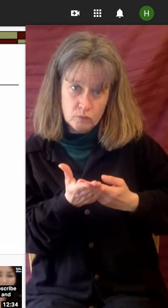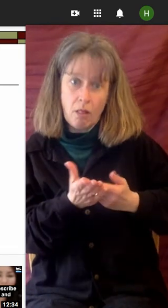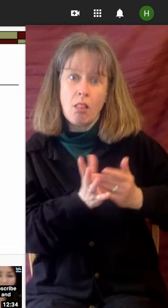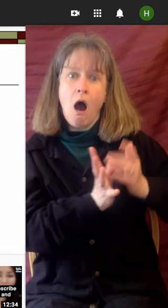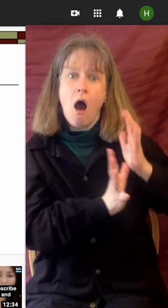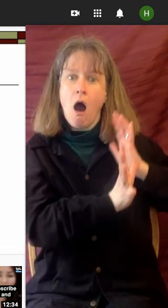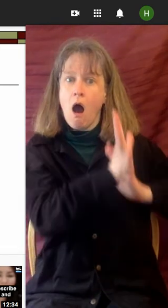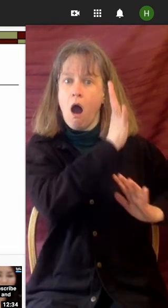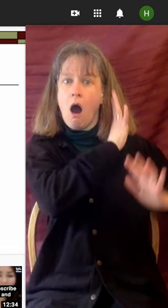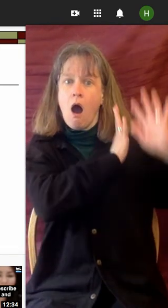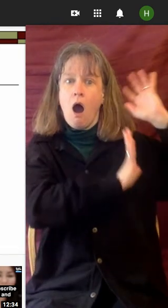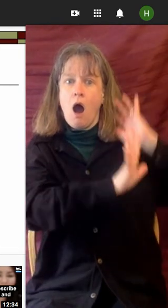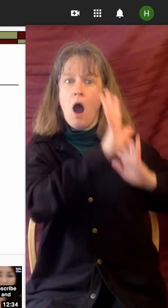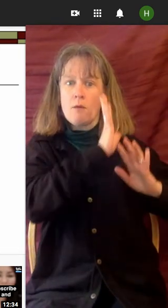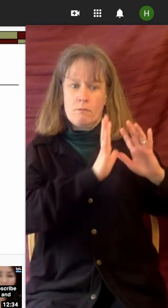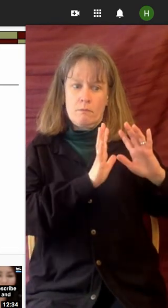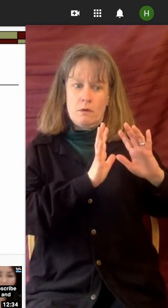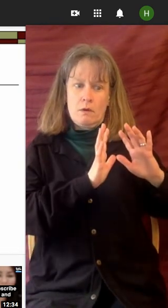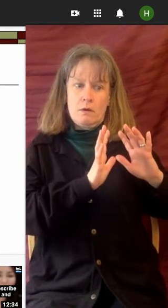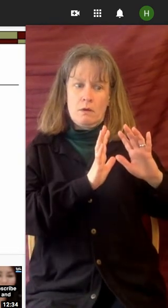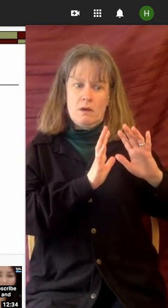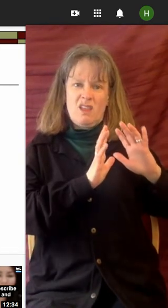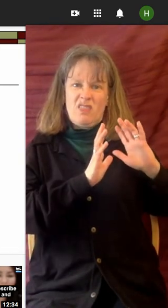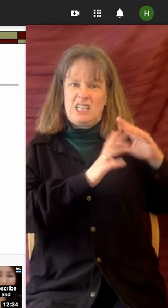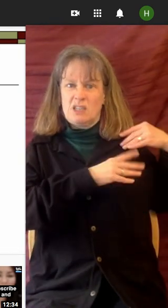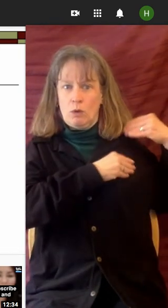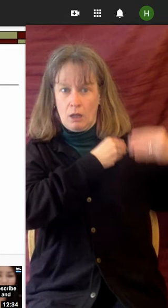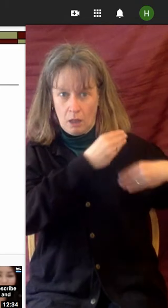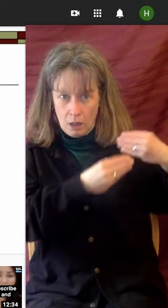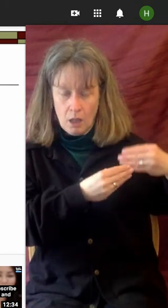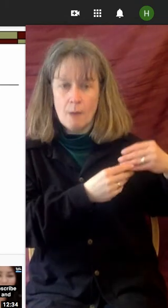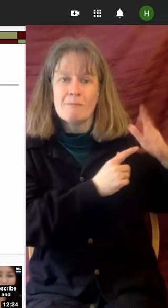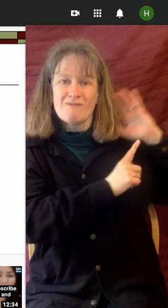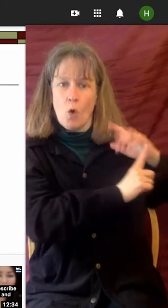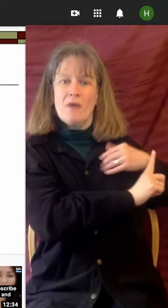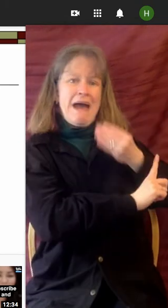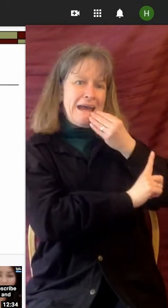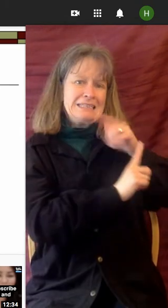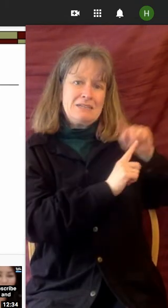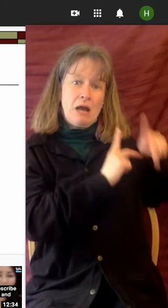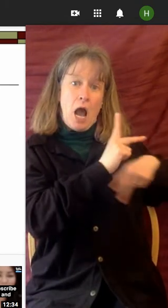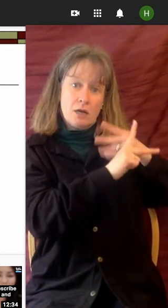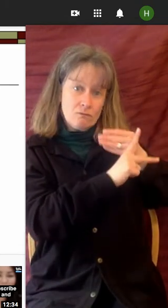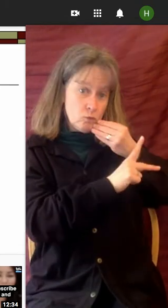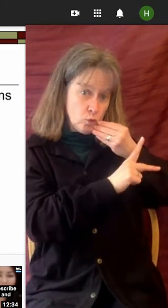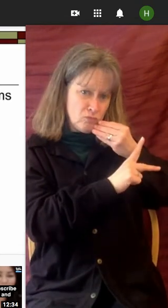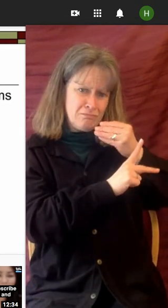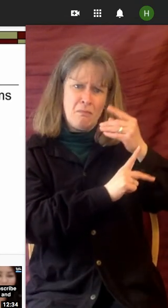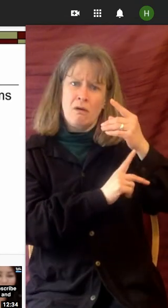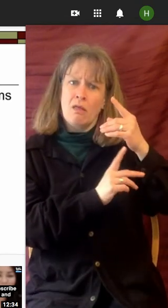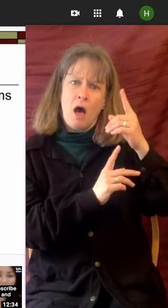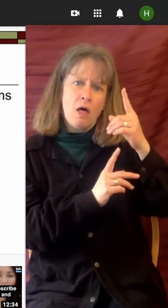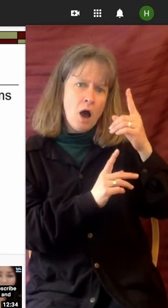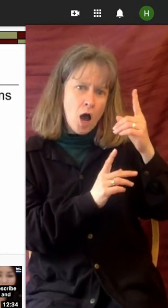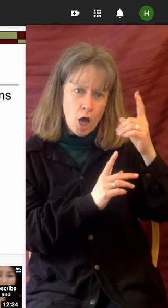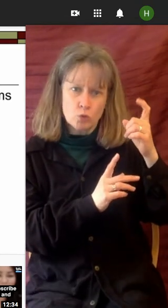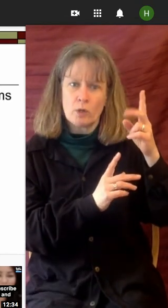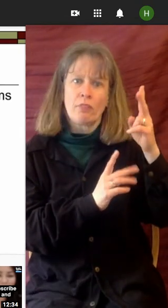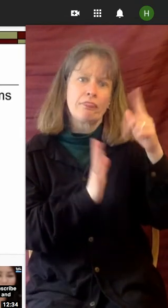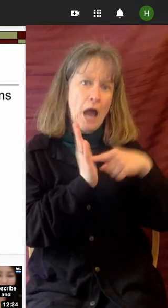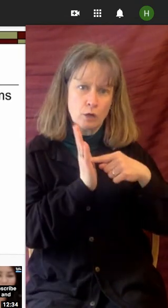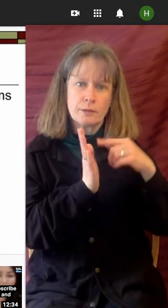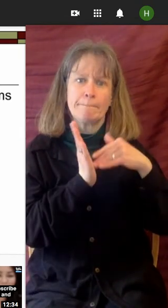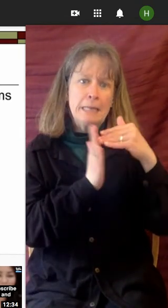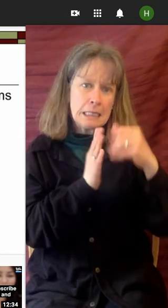different kind of human being that ate different food. The